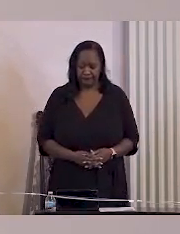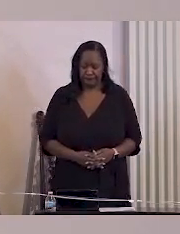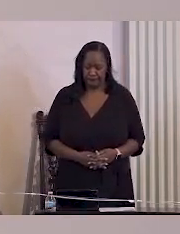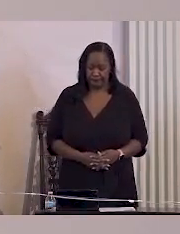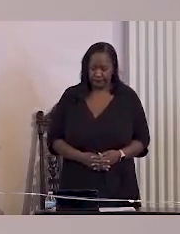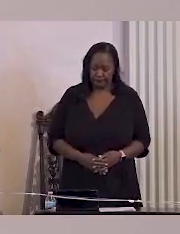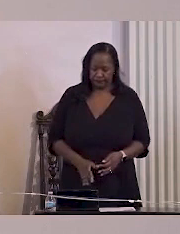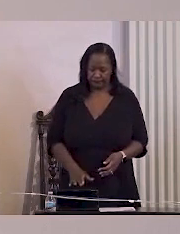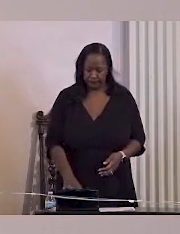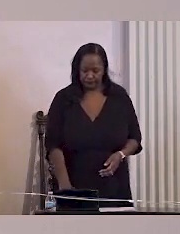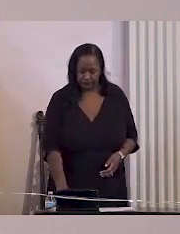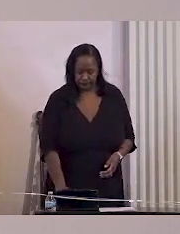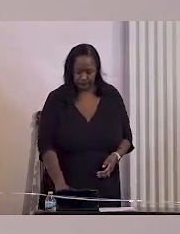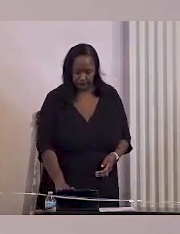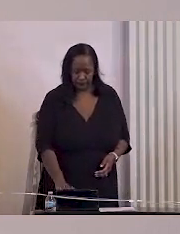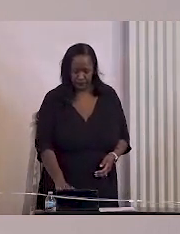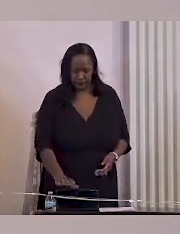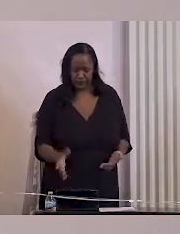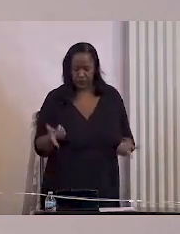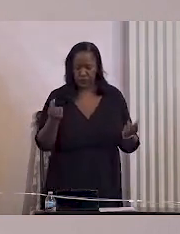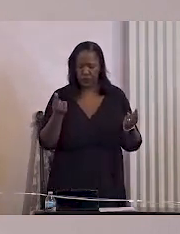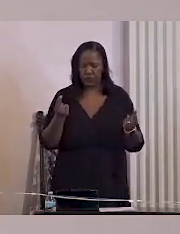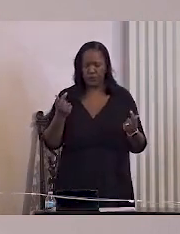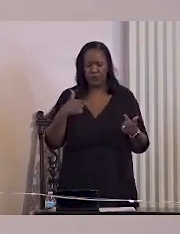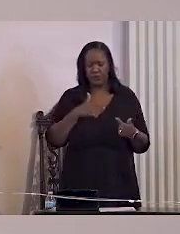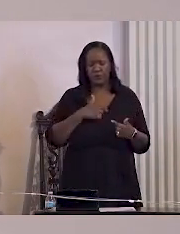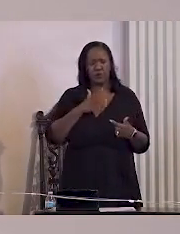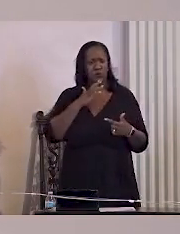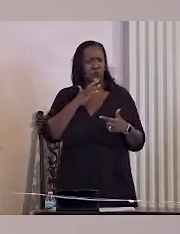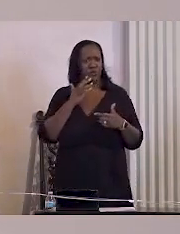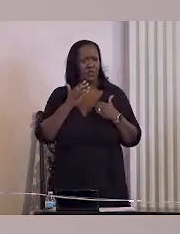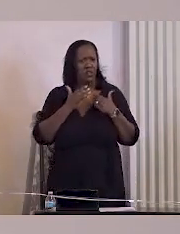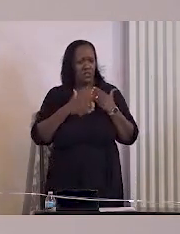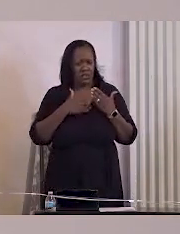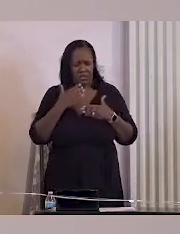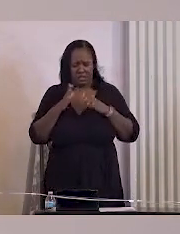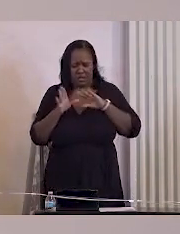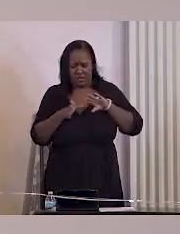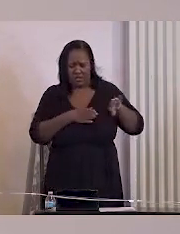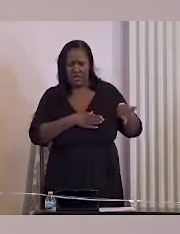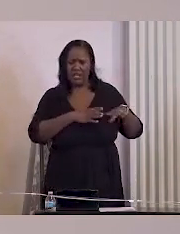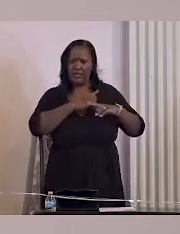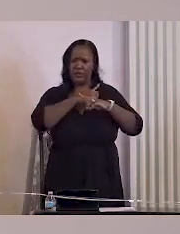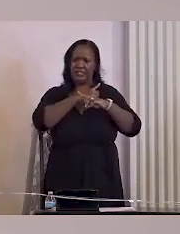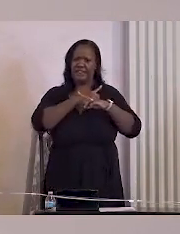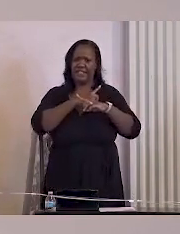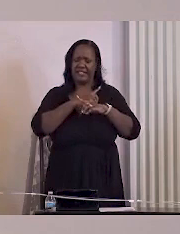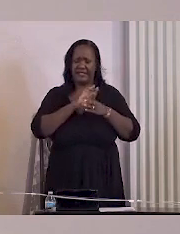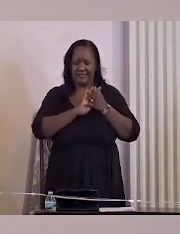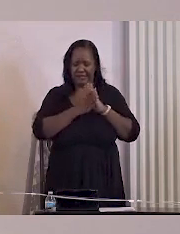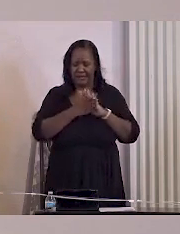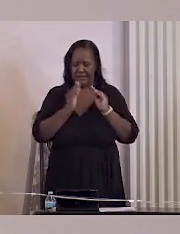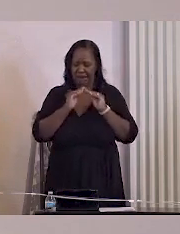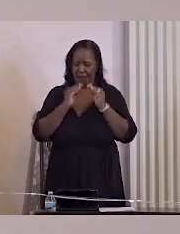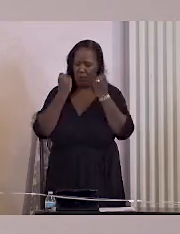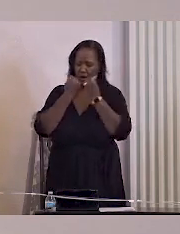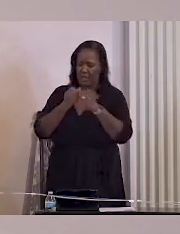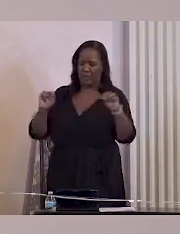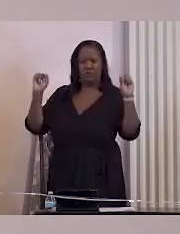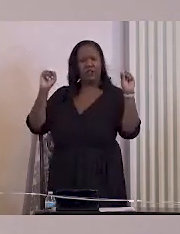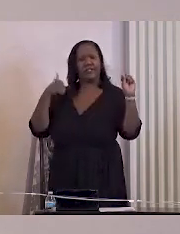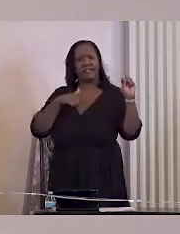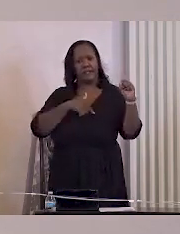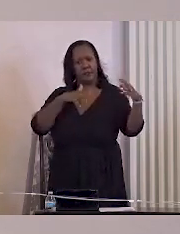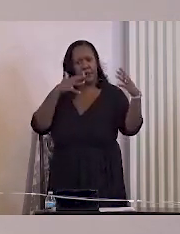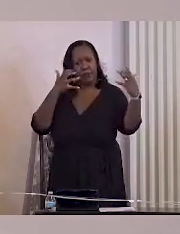So, what do we do to get past those defense systems, to become the co-conspirators for liberation that we want to